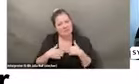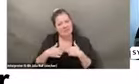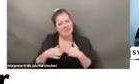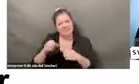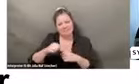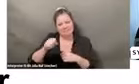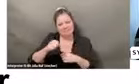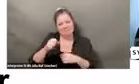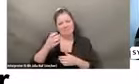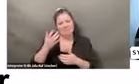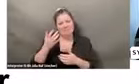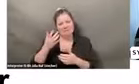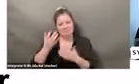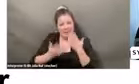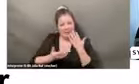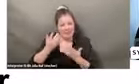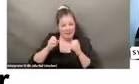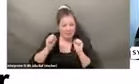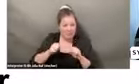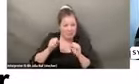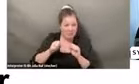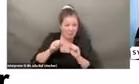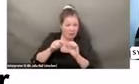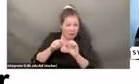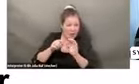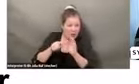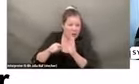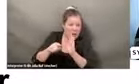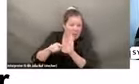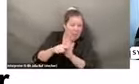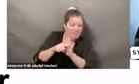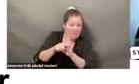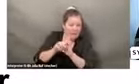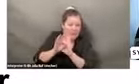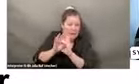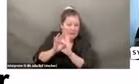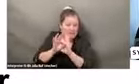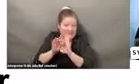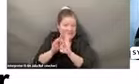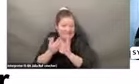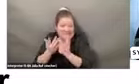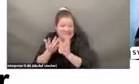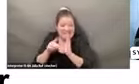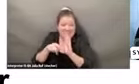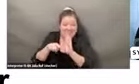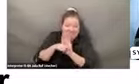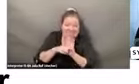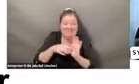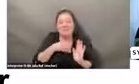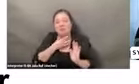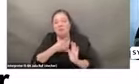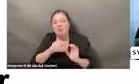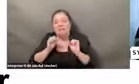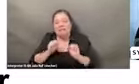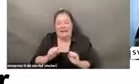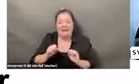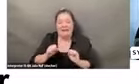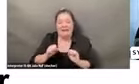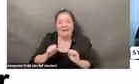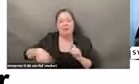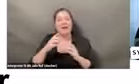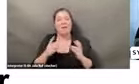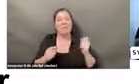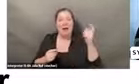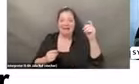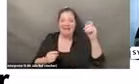kind of a negative incentive so that people start just providing gibberish to kind